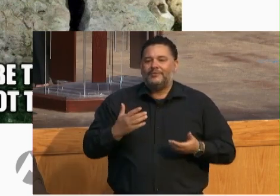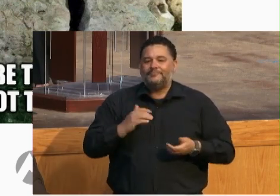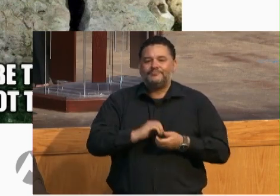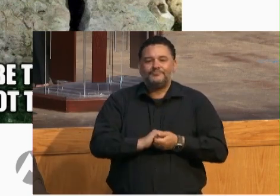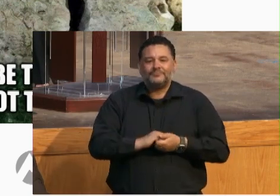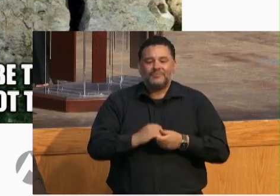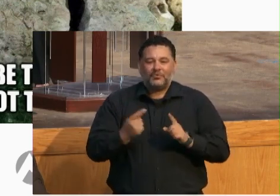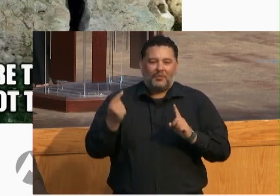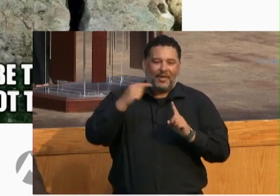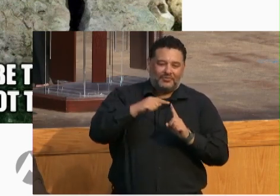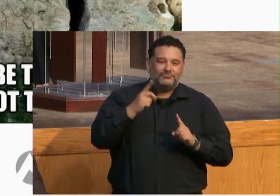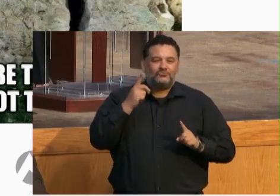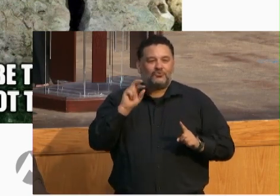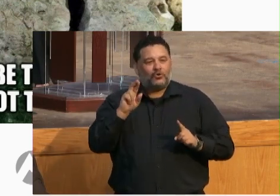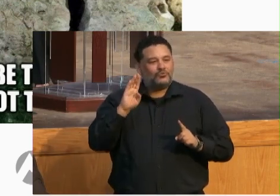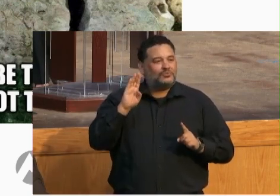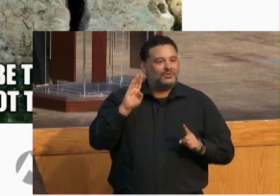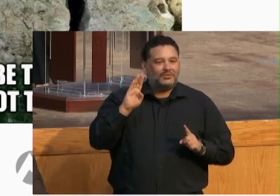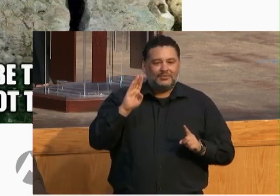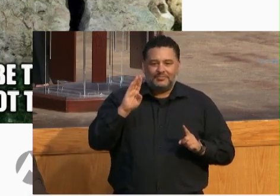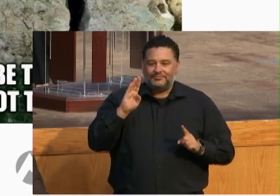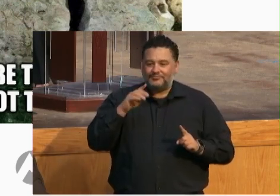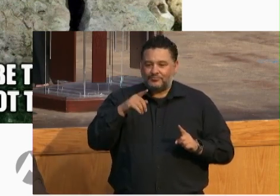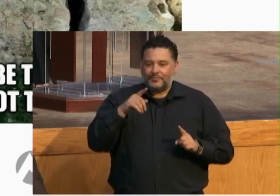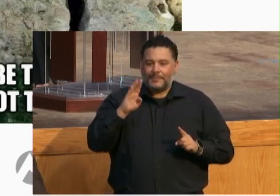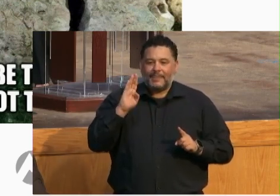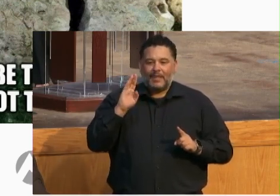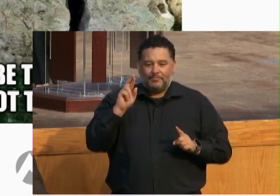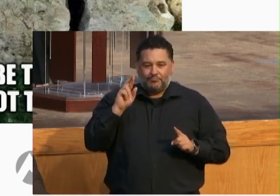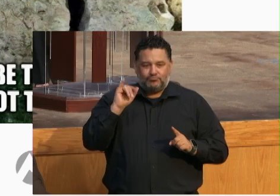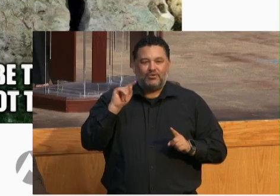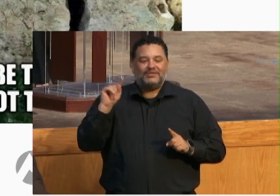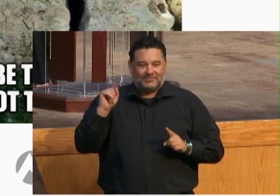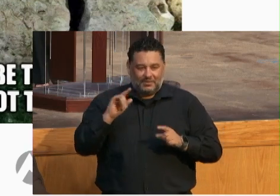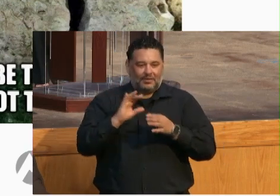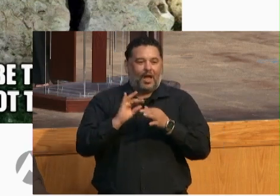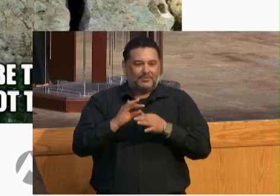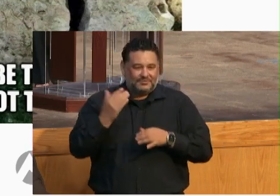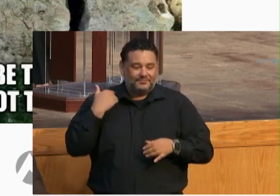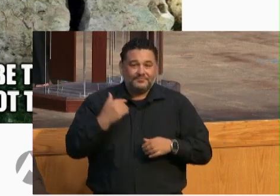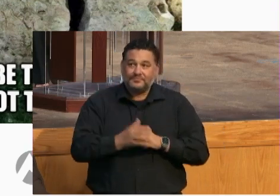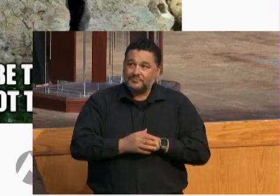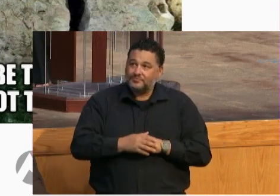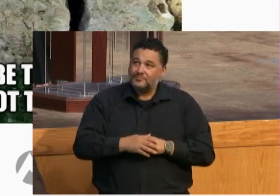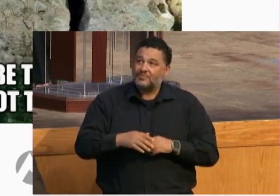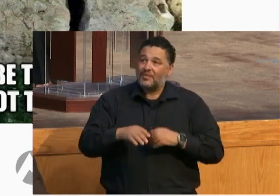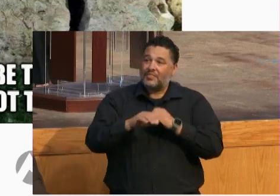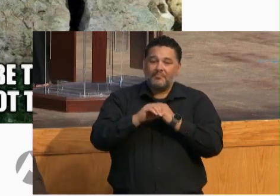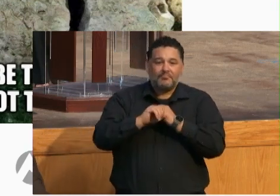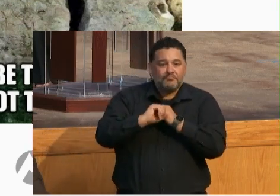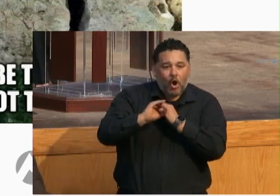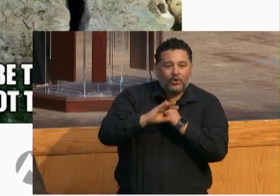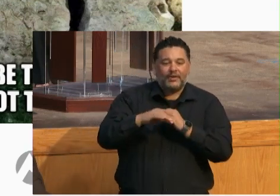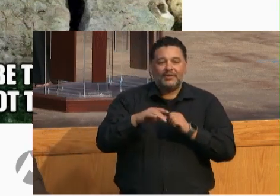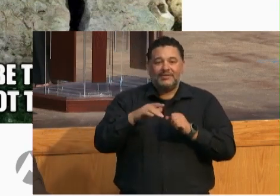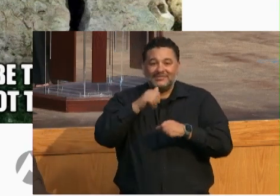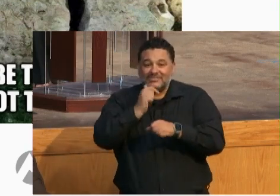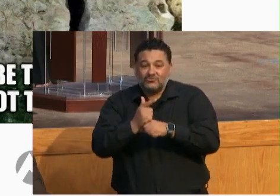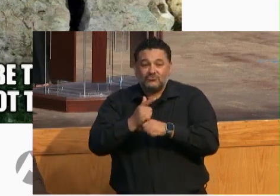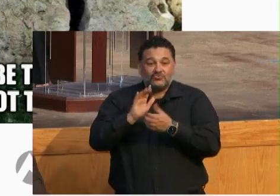going back to Dr. Britt's earlier comments, how we compare locally and benchmarking with our own sister colleges. We